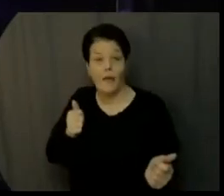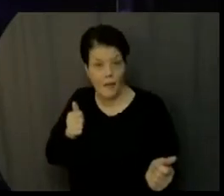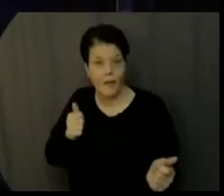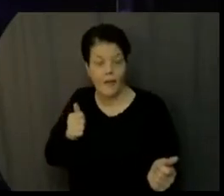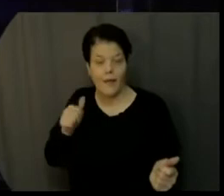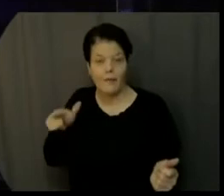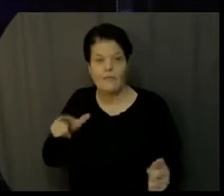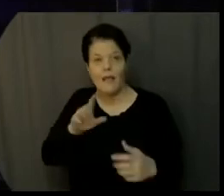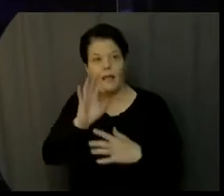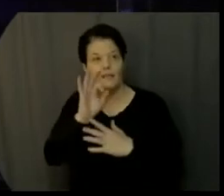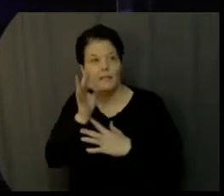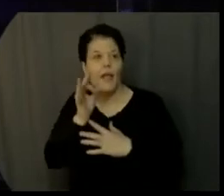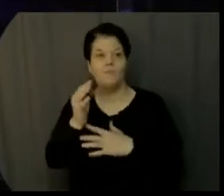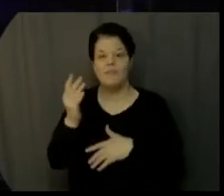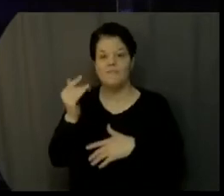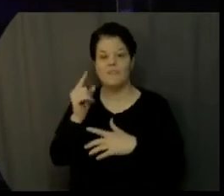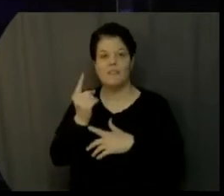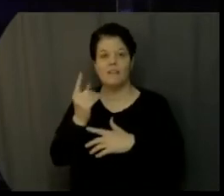9 minutes and 15 seconds.